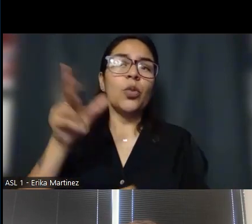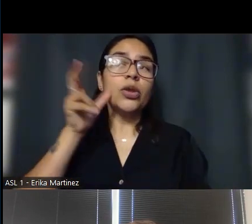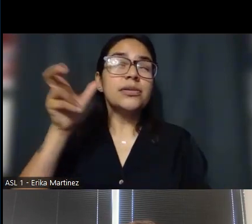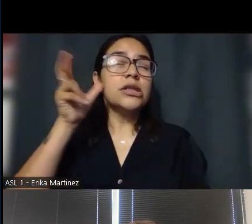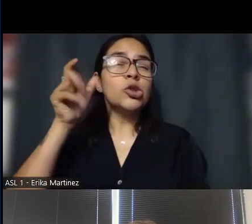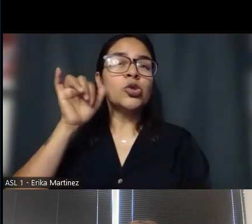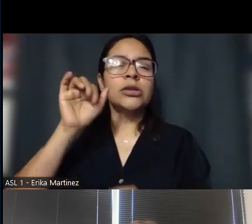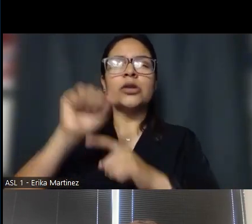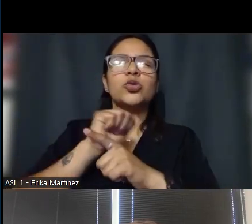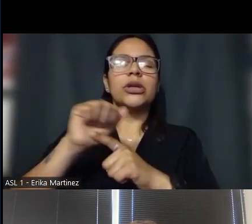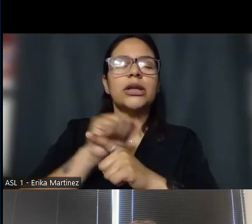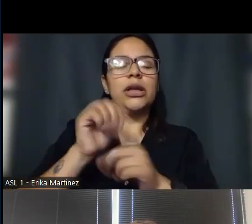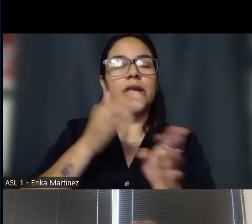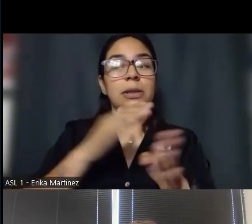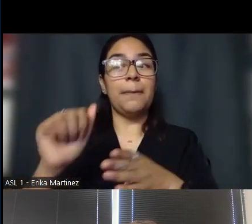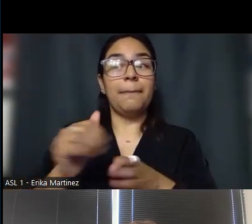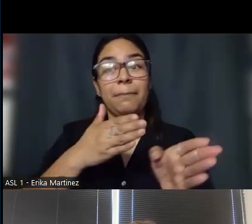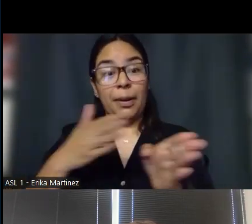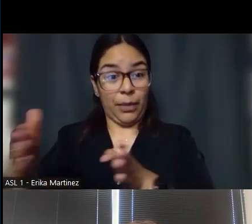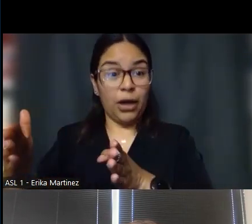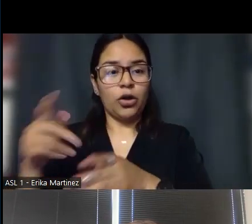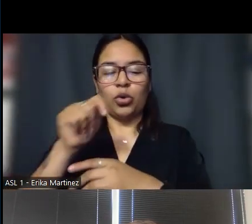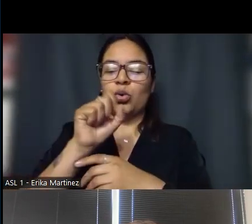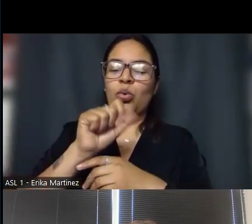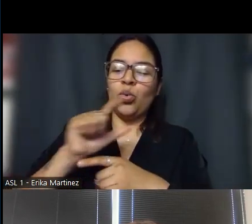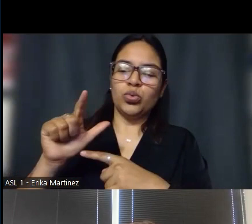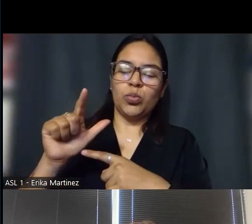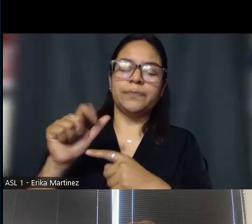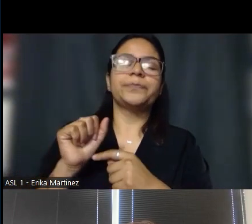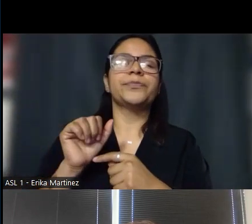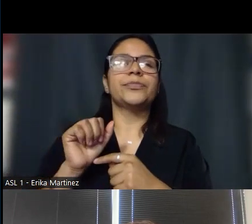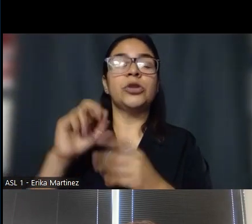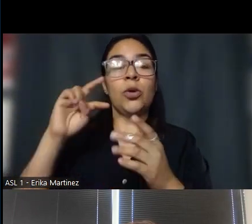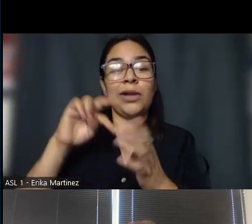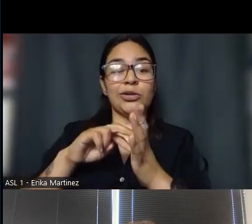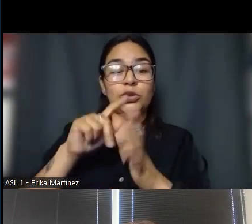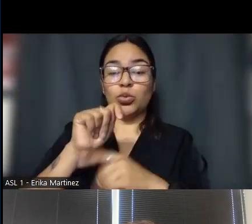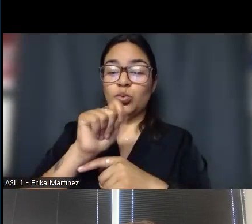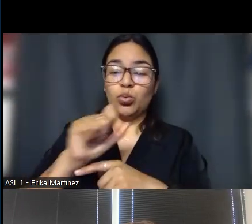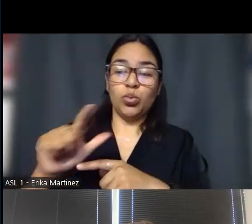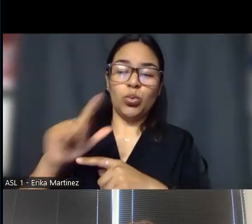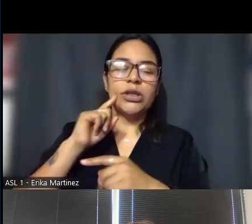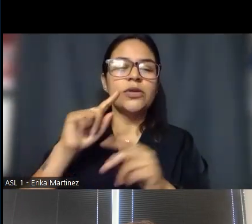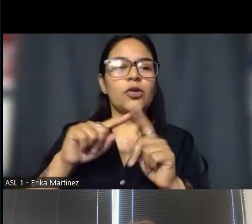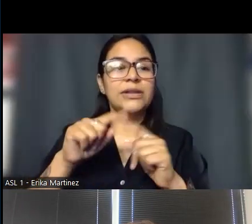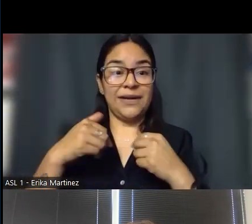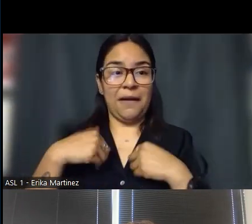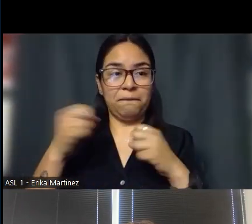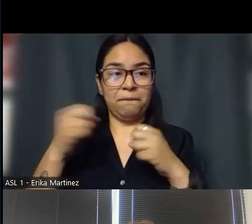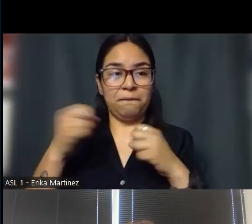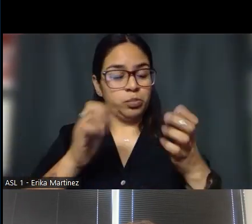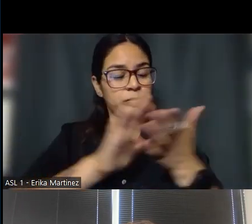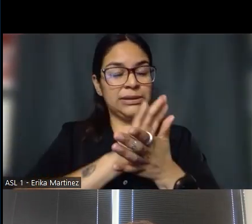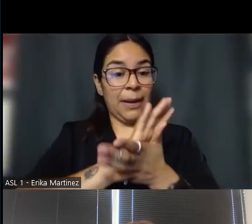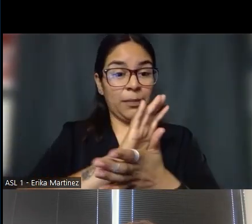on the Prepare tool. The Prepare tool is an innovative and accessible document available in different languages to help